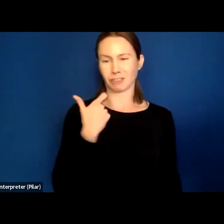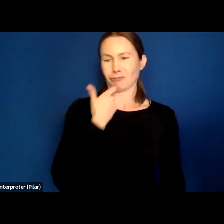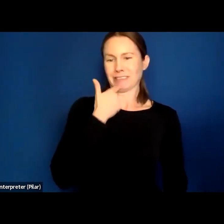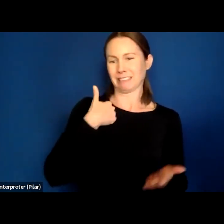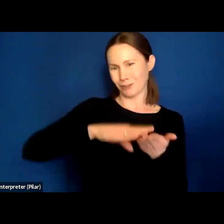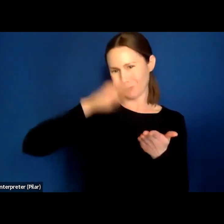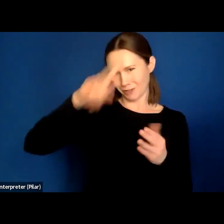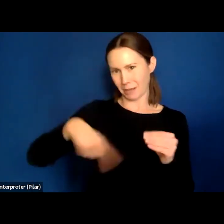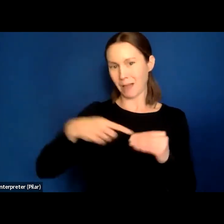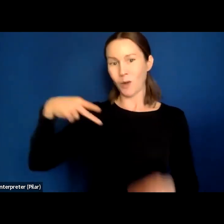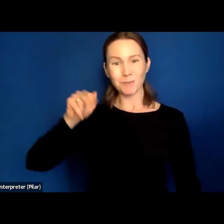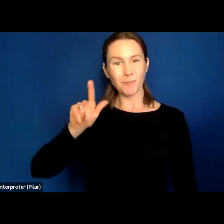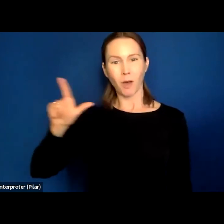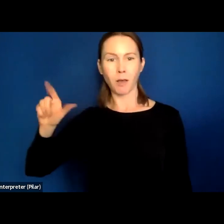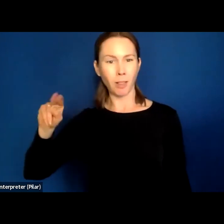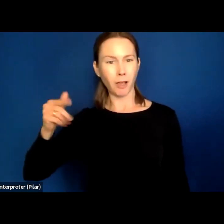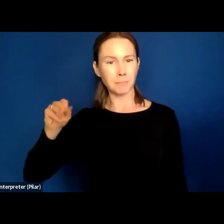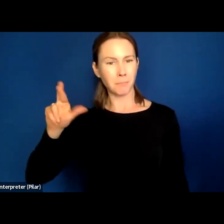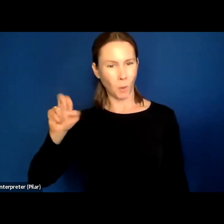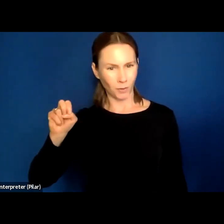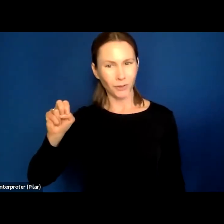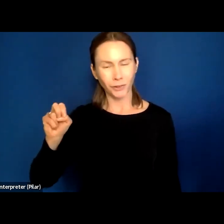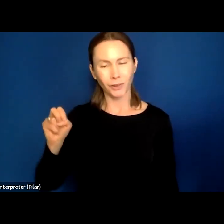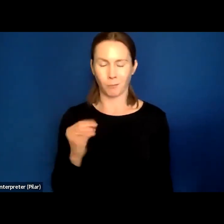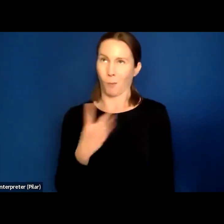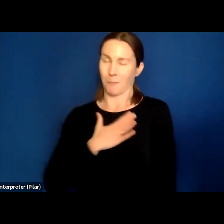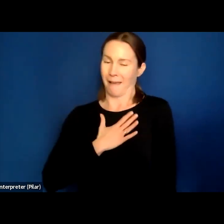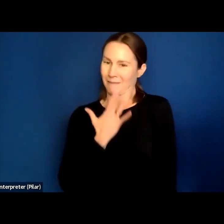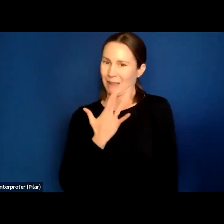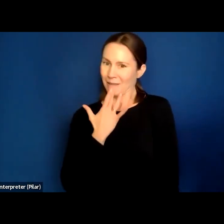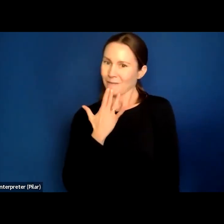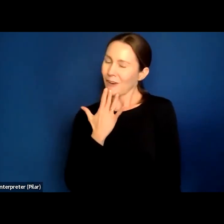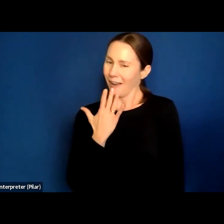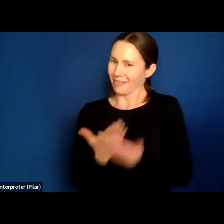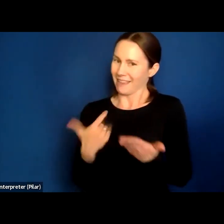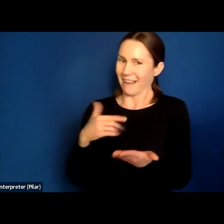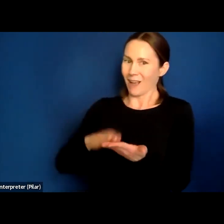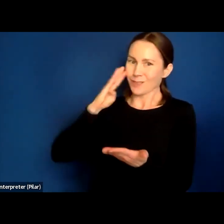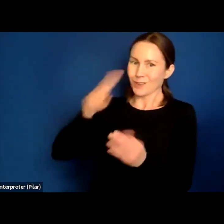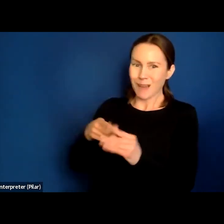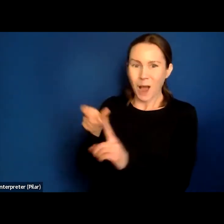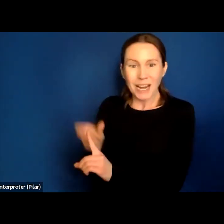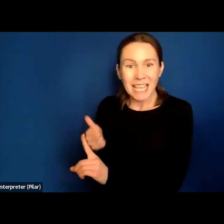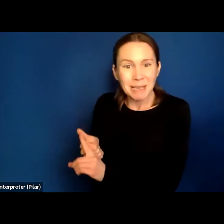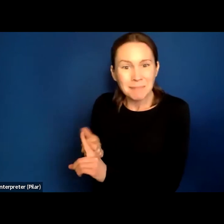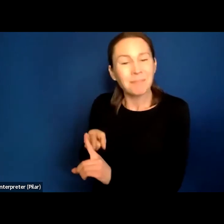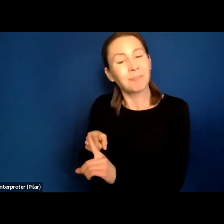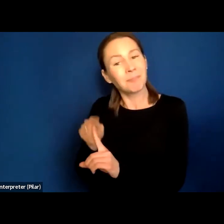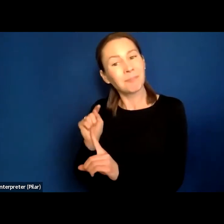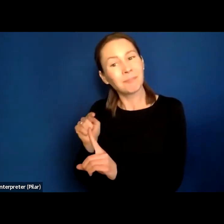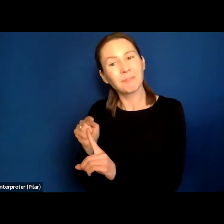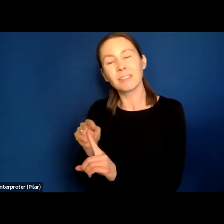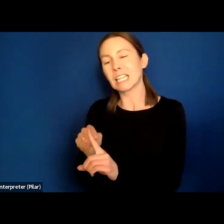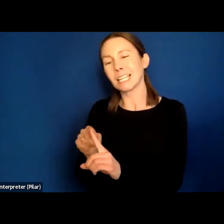about Paul Longmore, and one of the favorite things that I've learned about him is that he